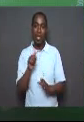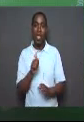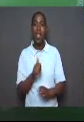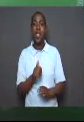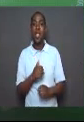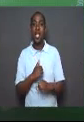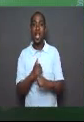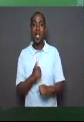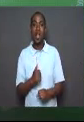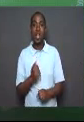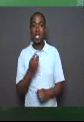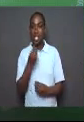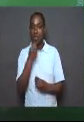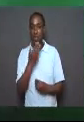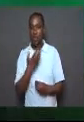substances in the mouth.